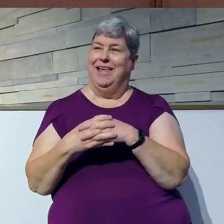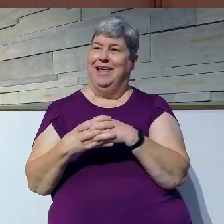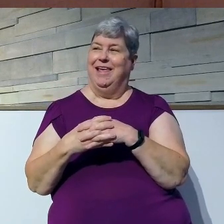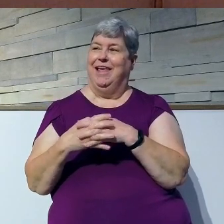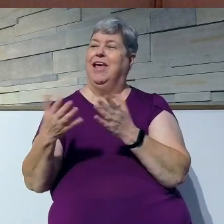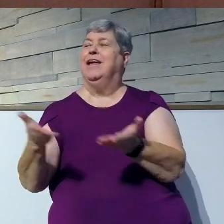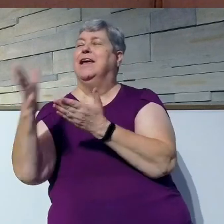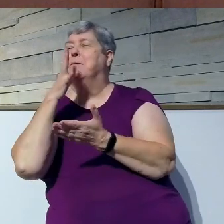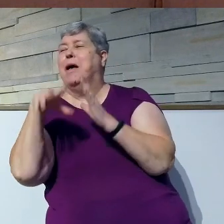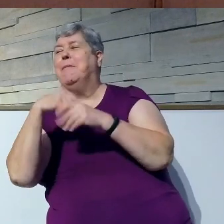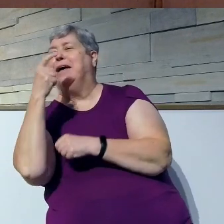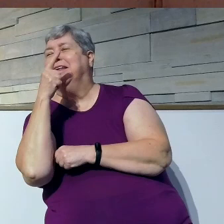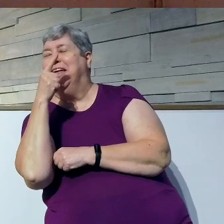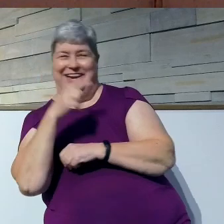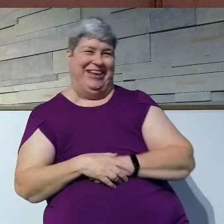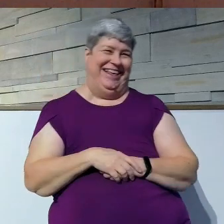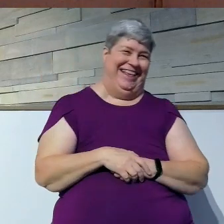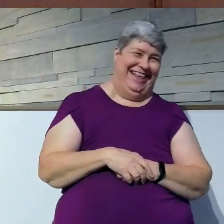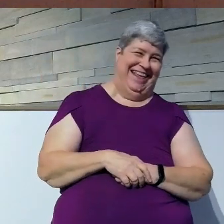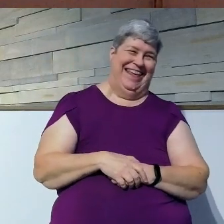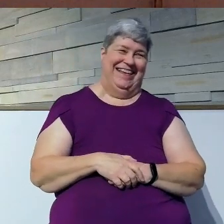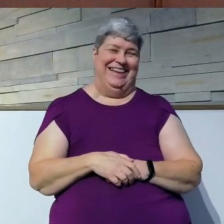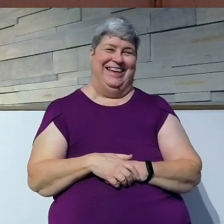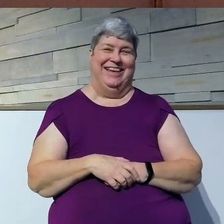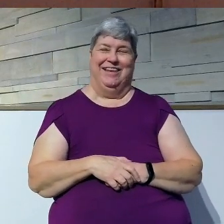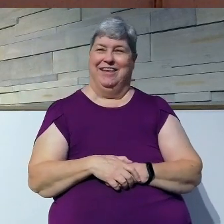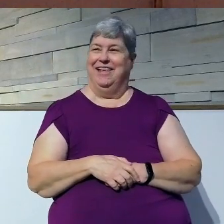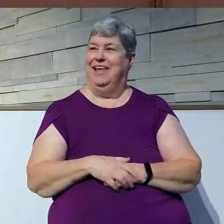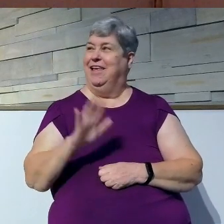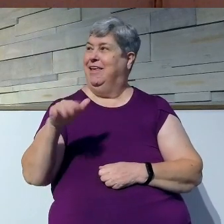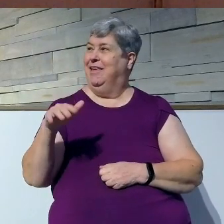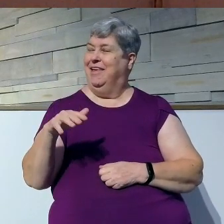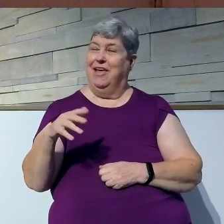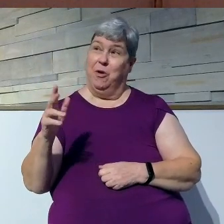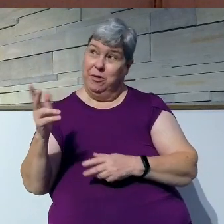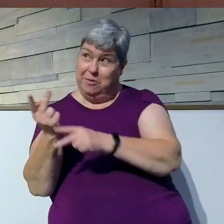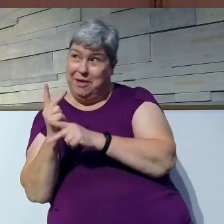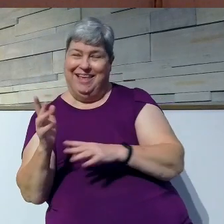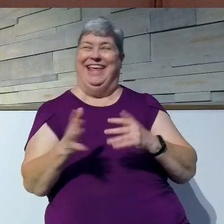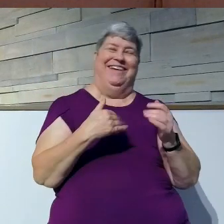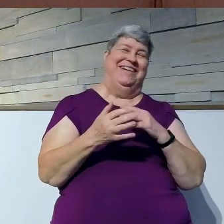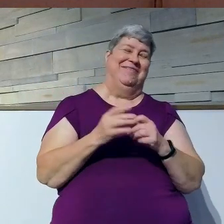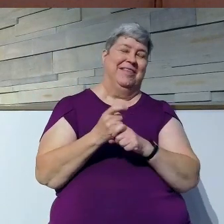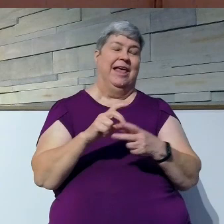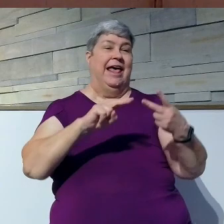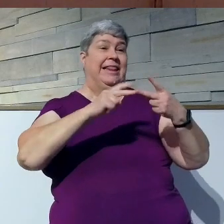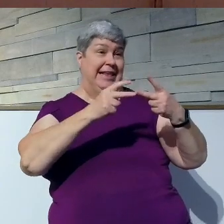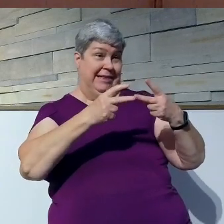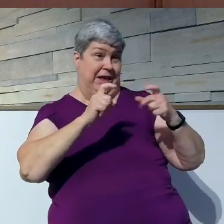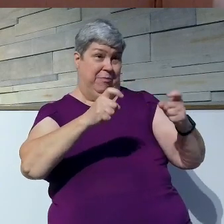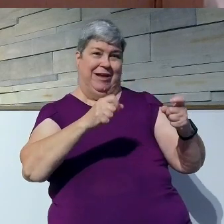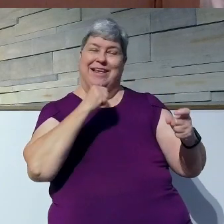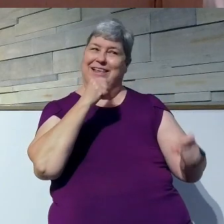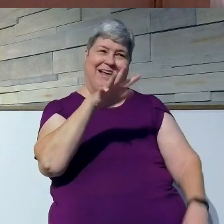Take mom out to eat for lunch, okay? All right. Yeah. Look at everybody. Hey, how have a loan? All right. The second gift